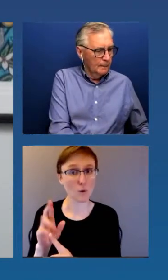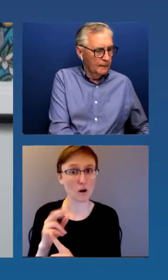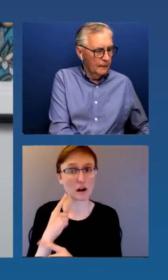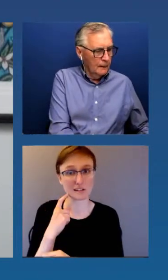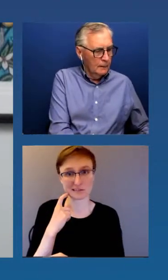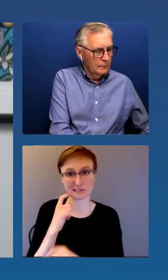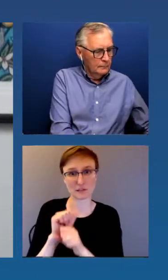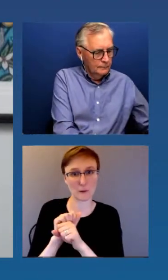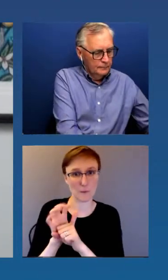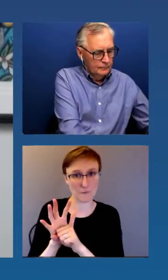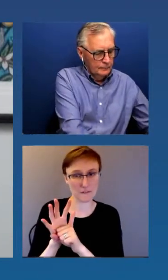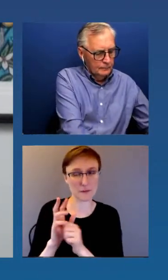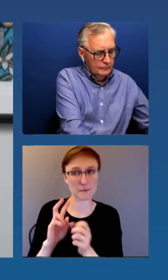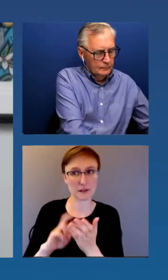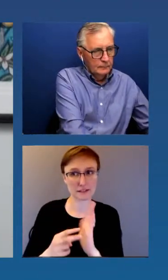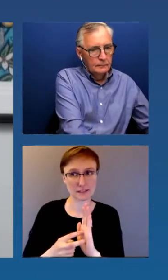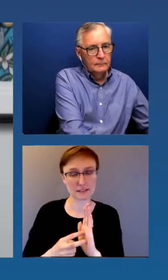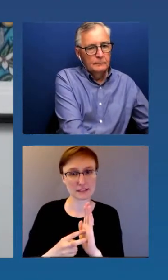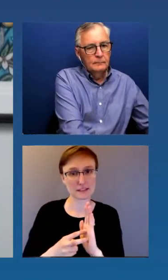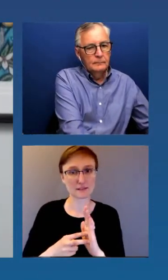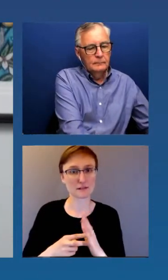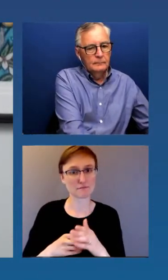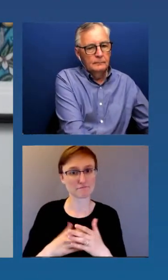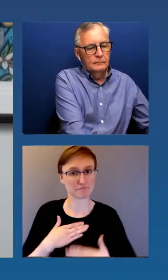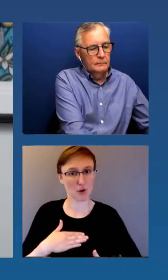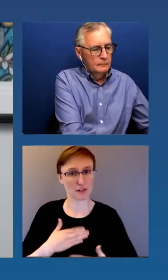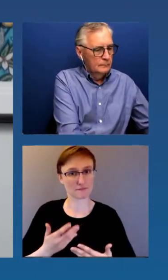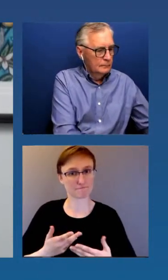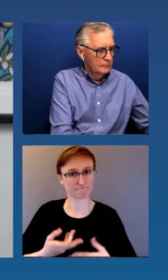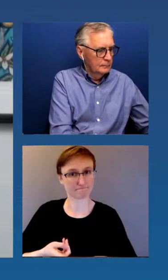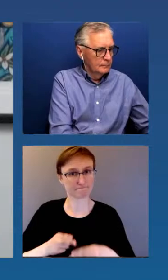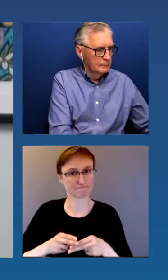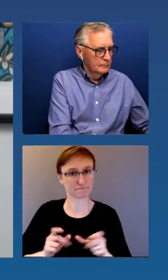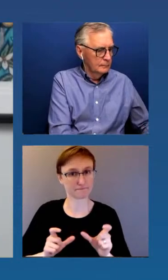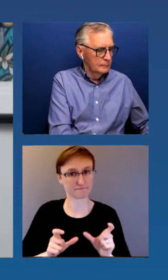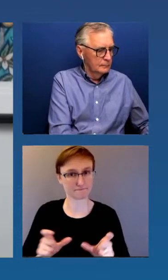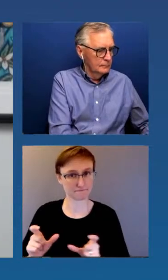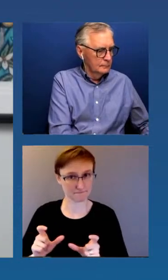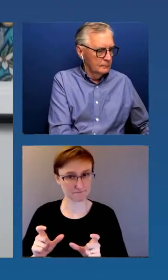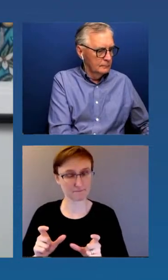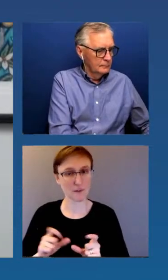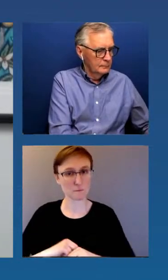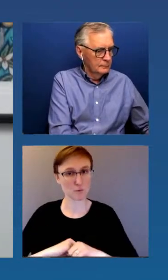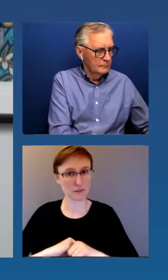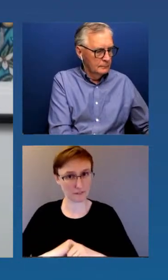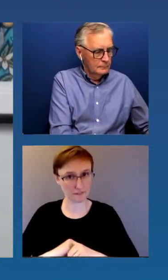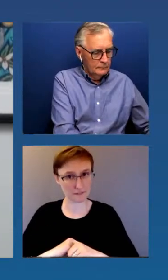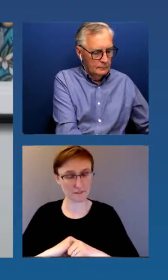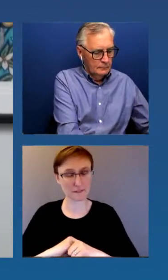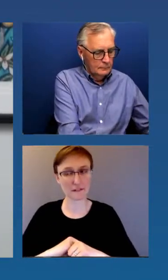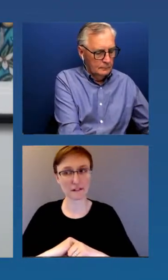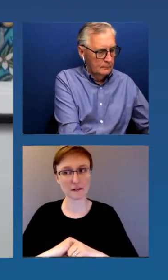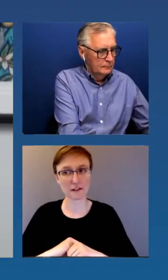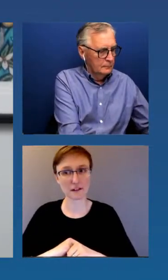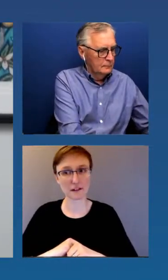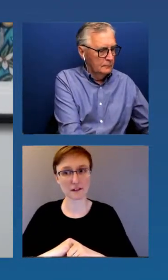of immunity there that provides protection against COVID infection.